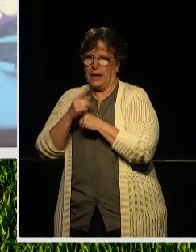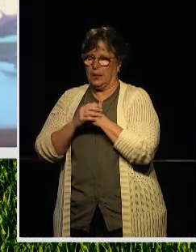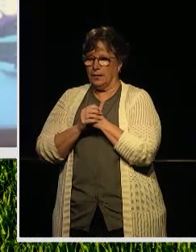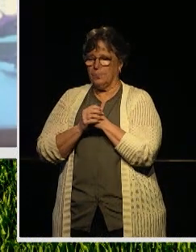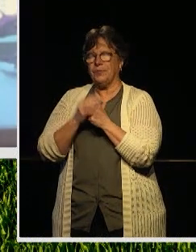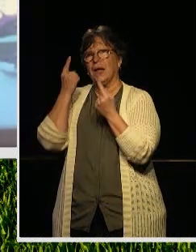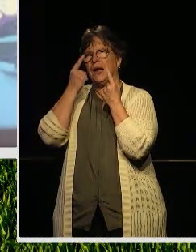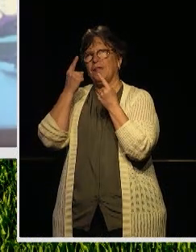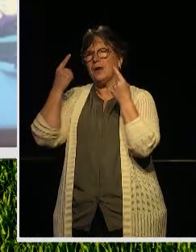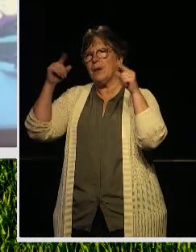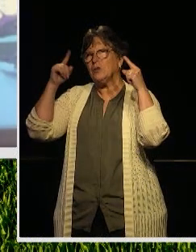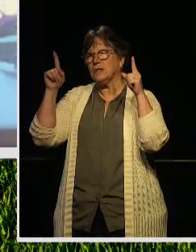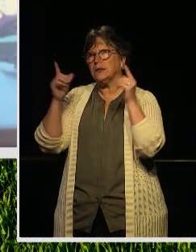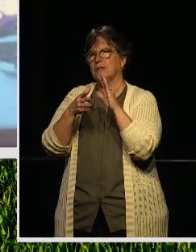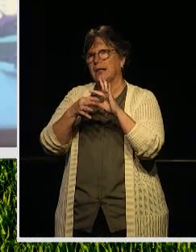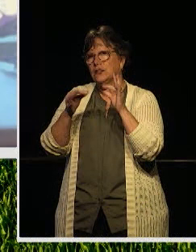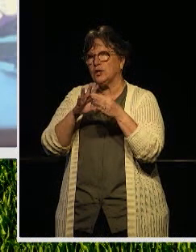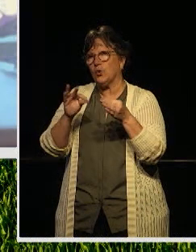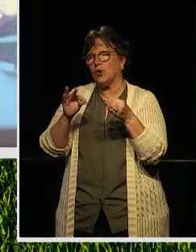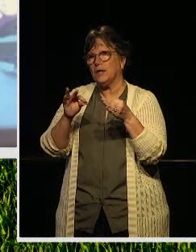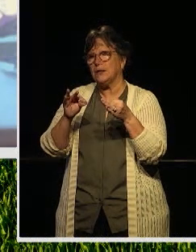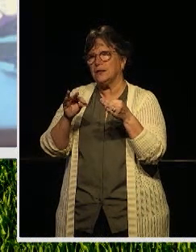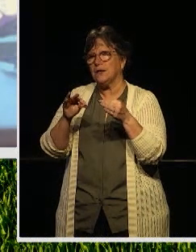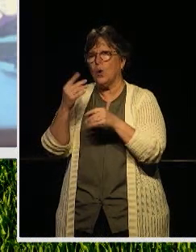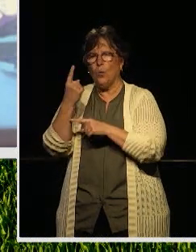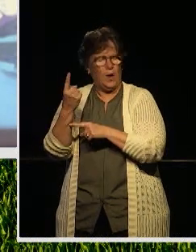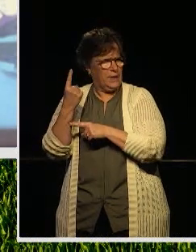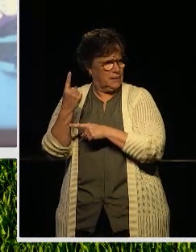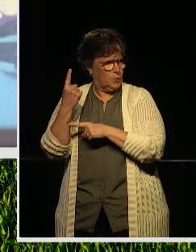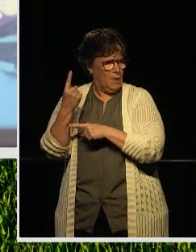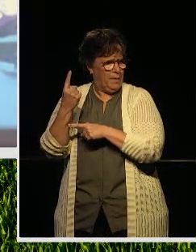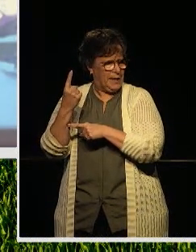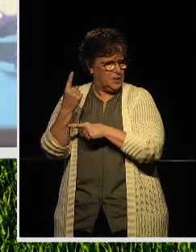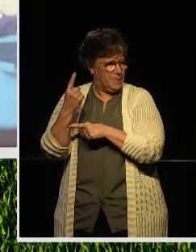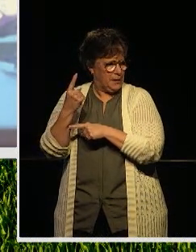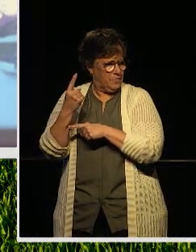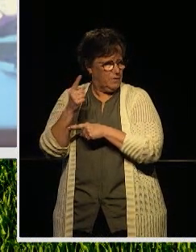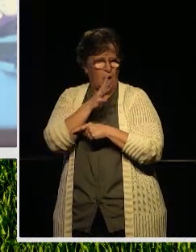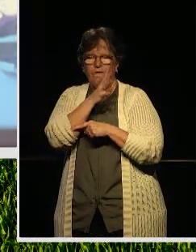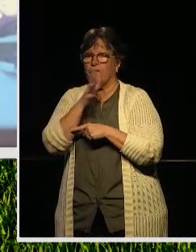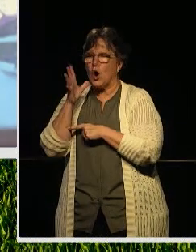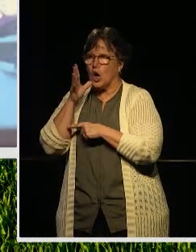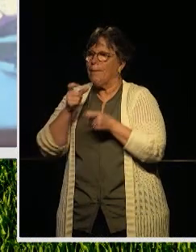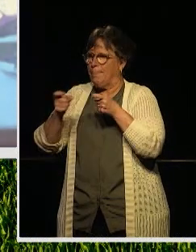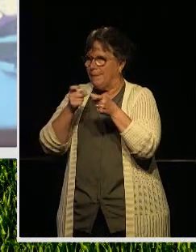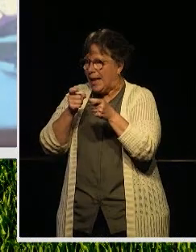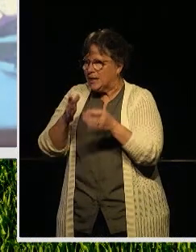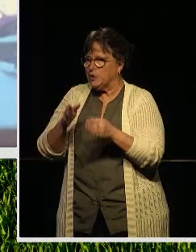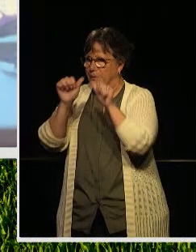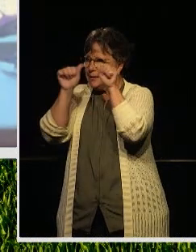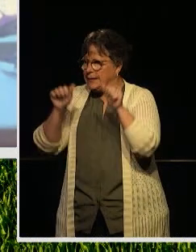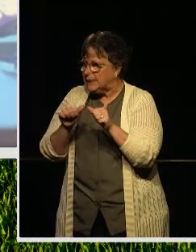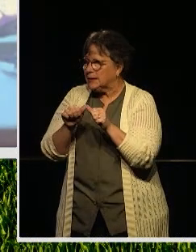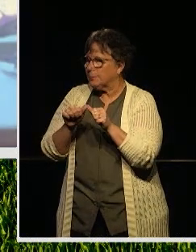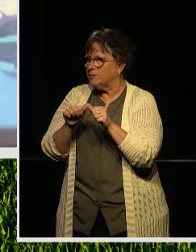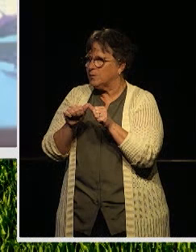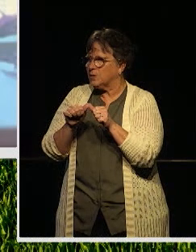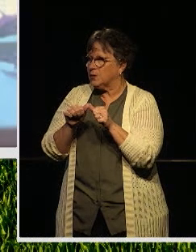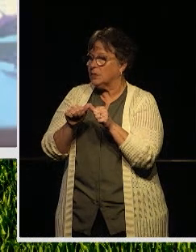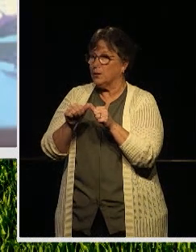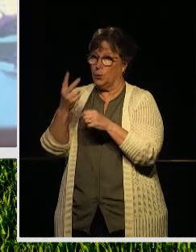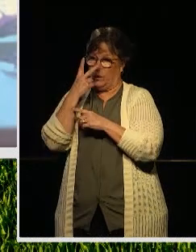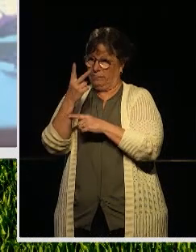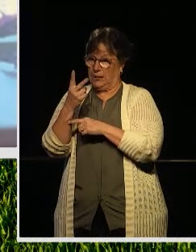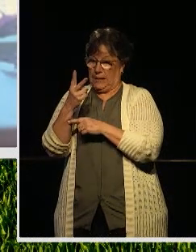of success stories, the one that comes to mind is farm management systems, right? So in our survey, we asked the question of, how much do you adopt today, or you're